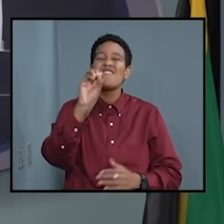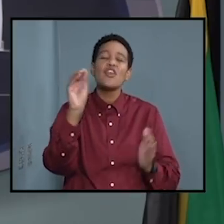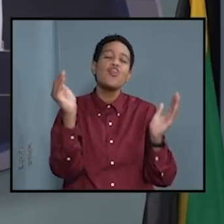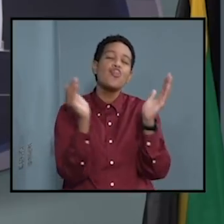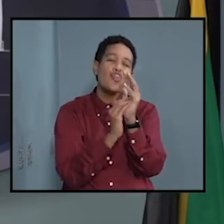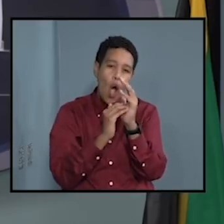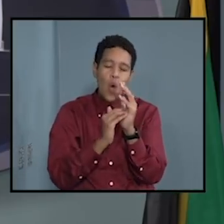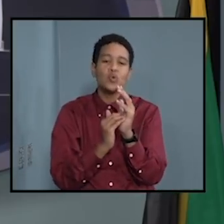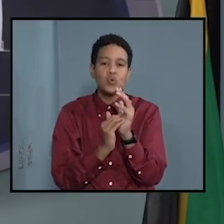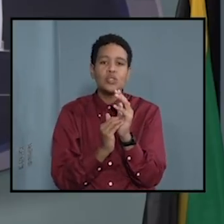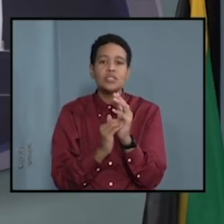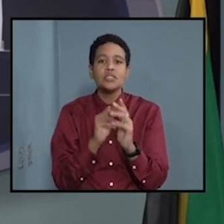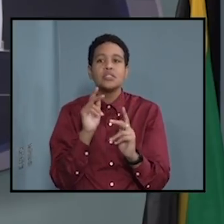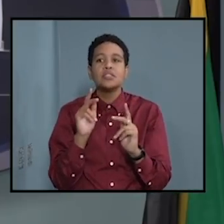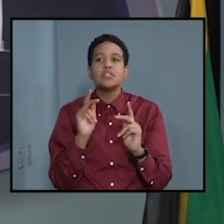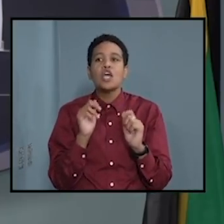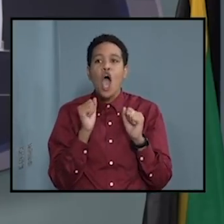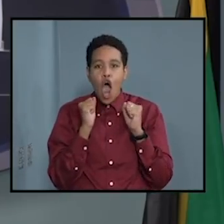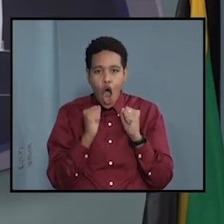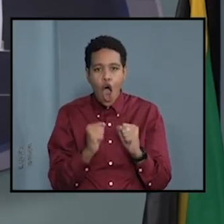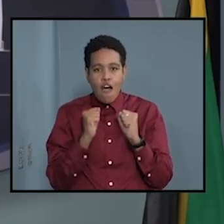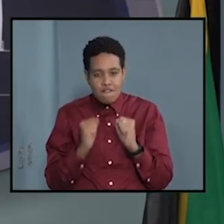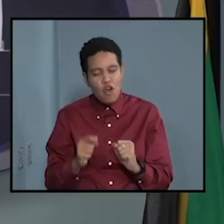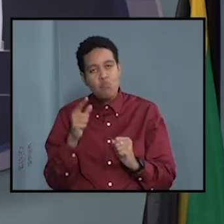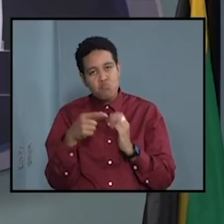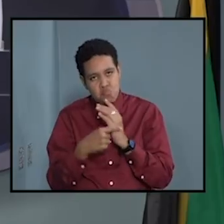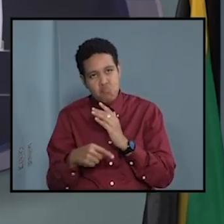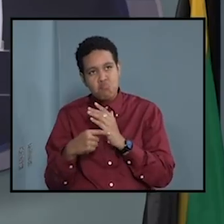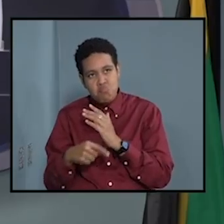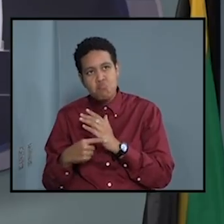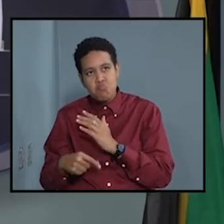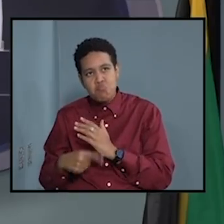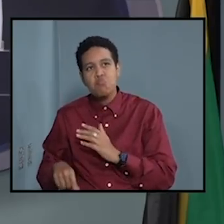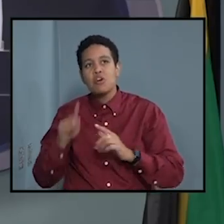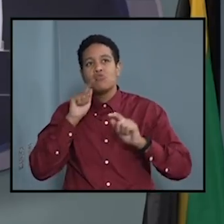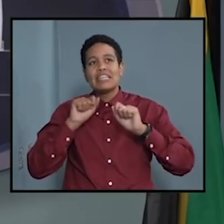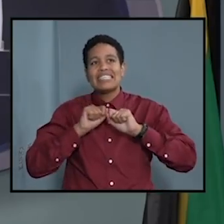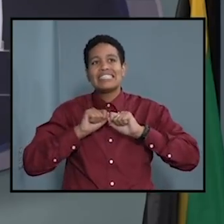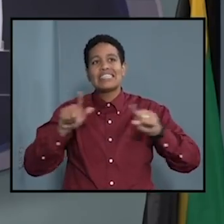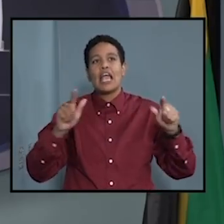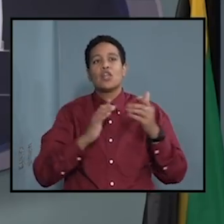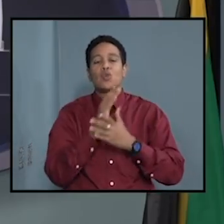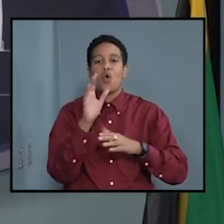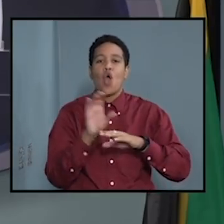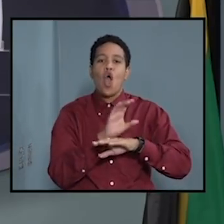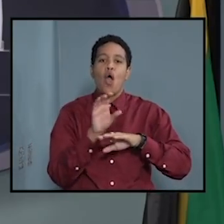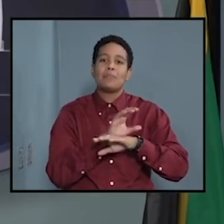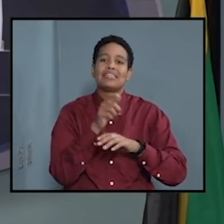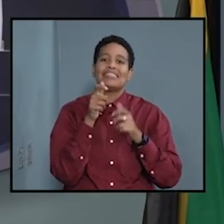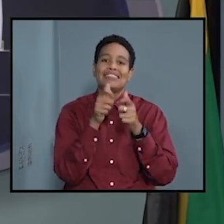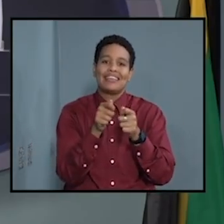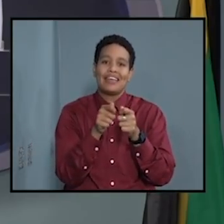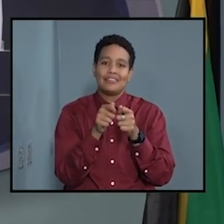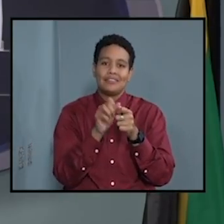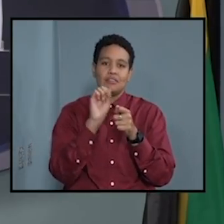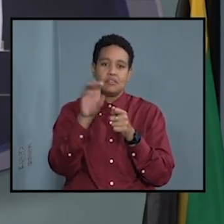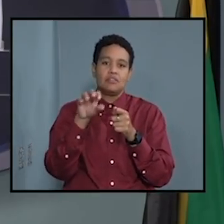350,000 confirmations of eligibility have been sent by computer-generated text